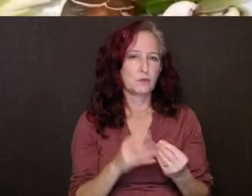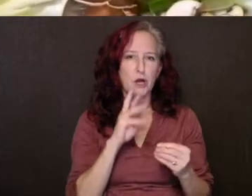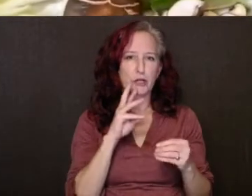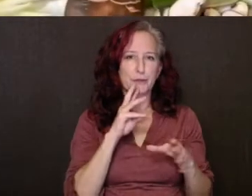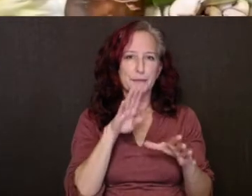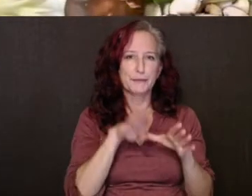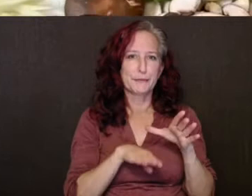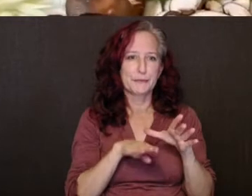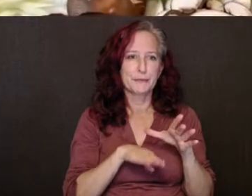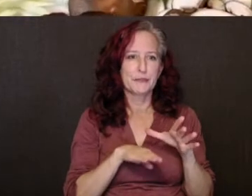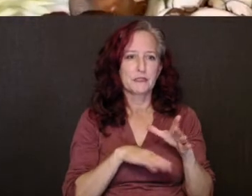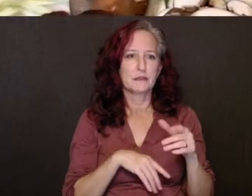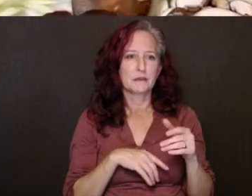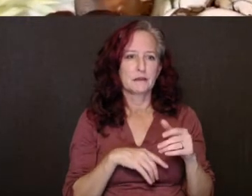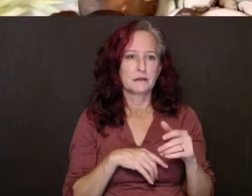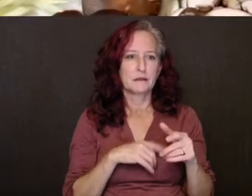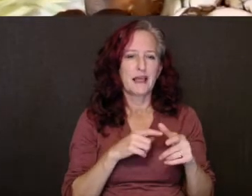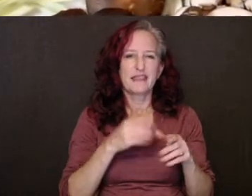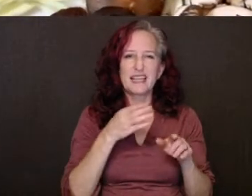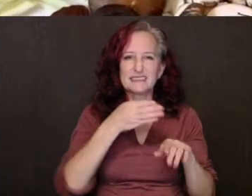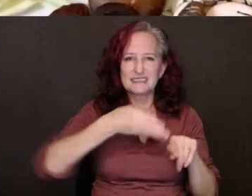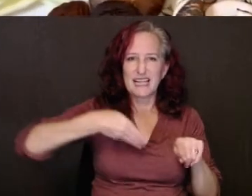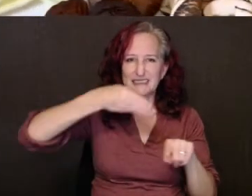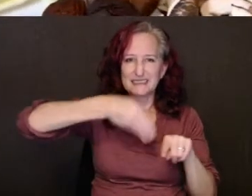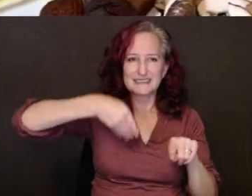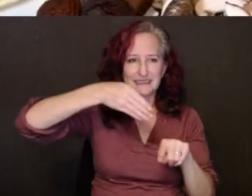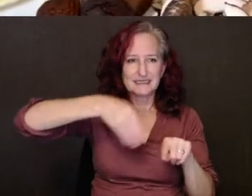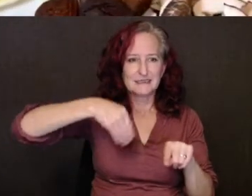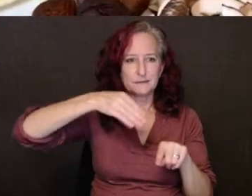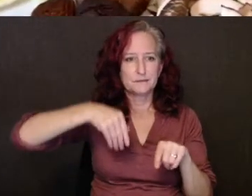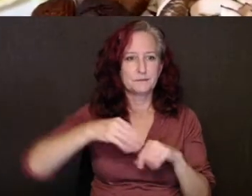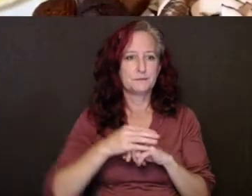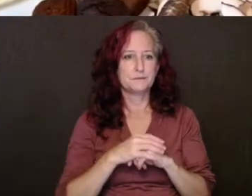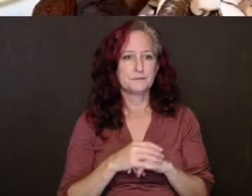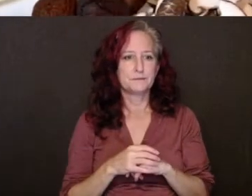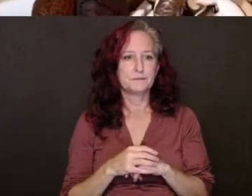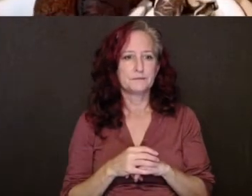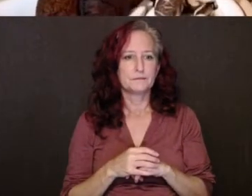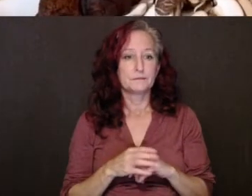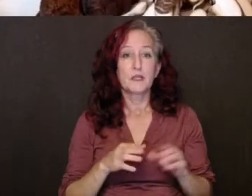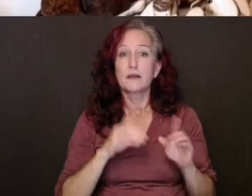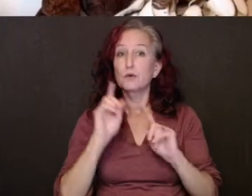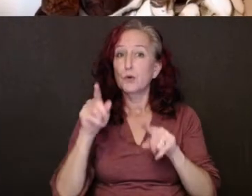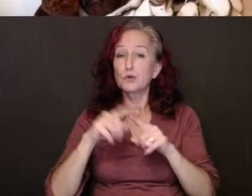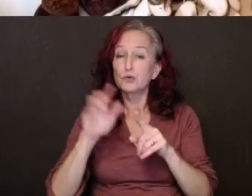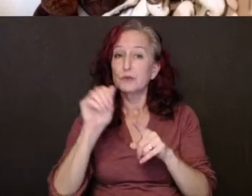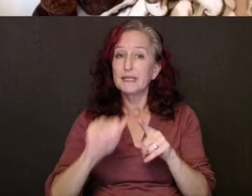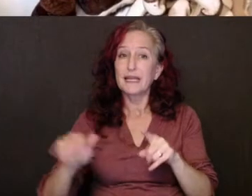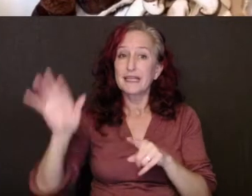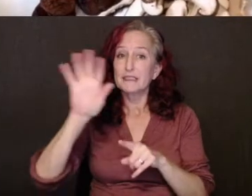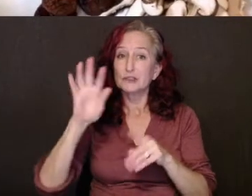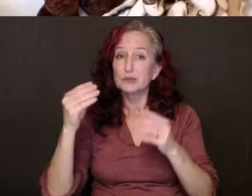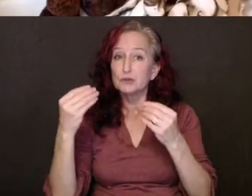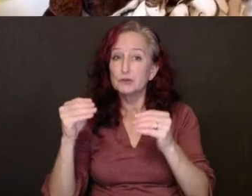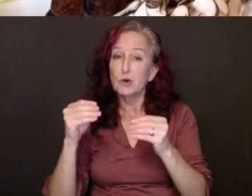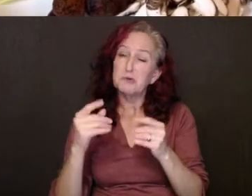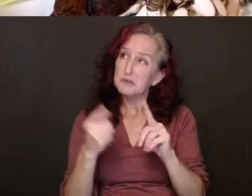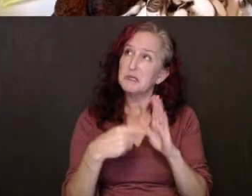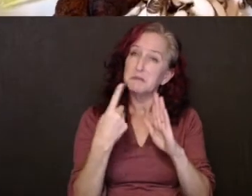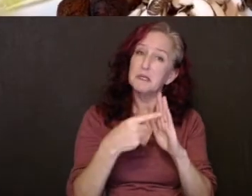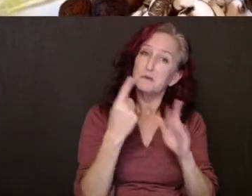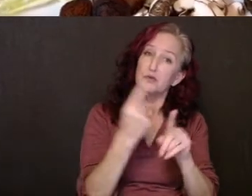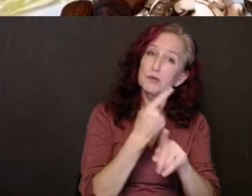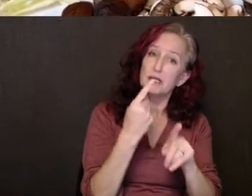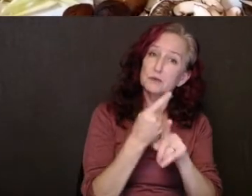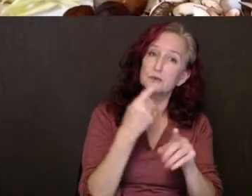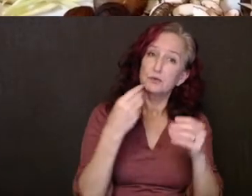two things that are interesting that I put in. This is cloud ear or cold ear. Look at that. You can buy them fresh or you can